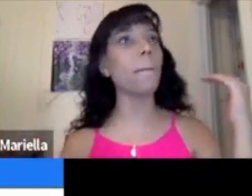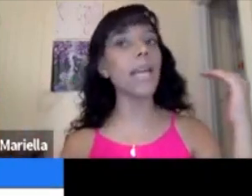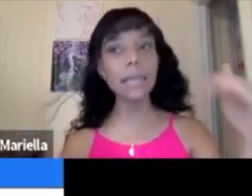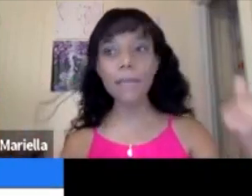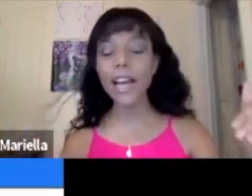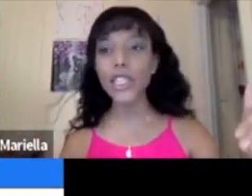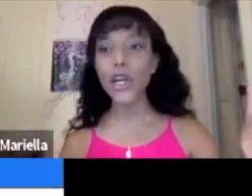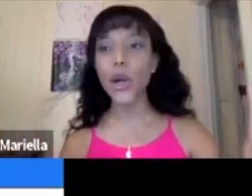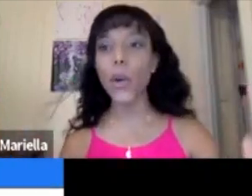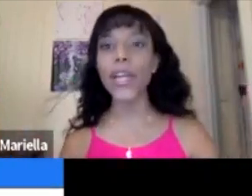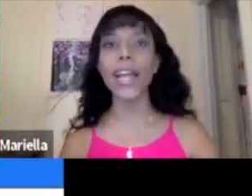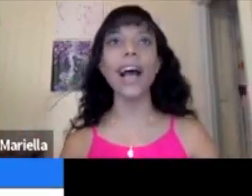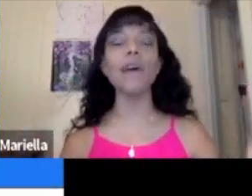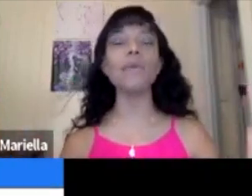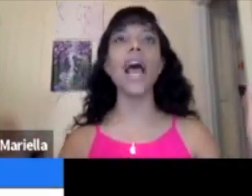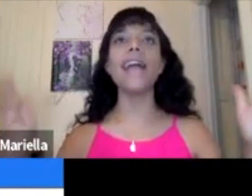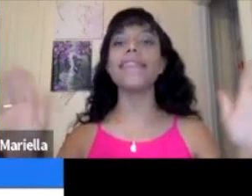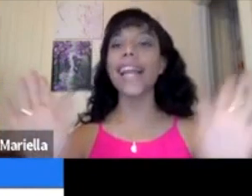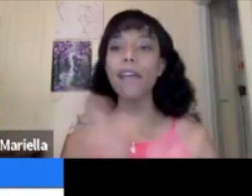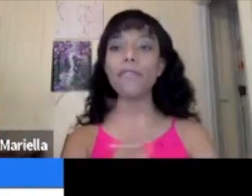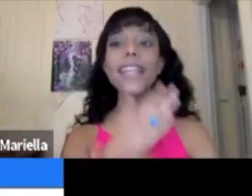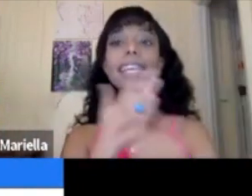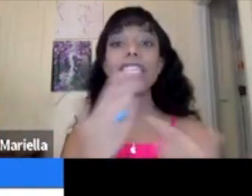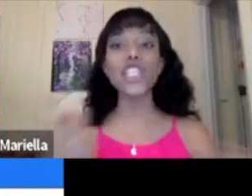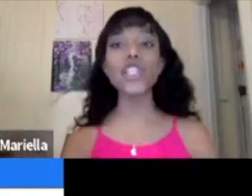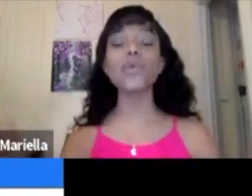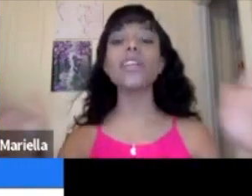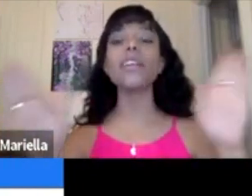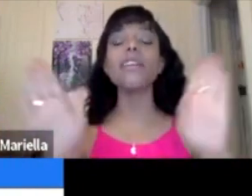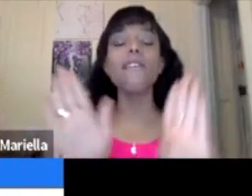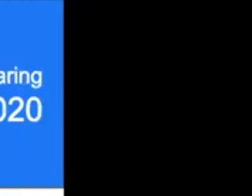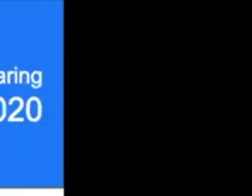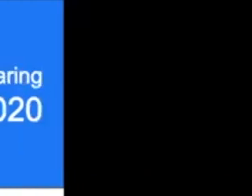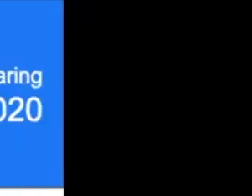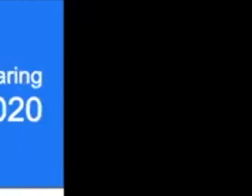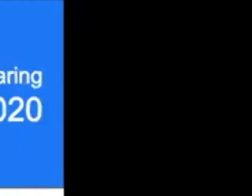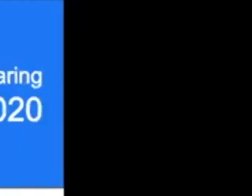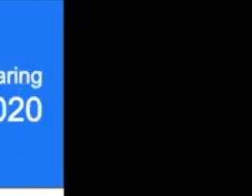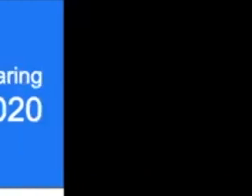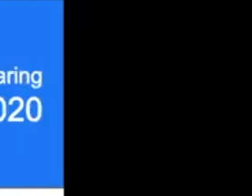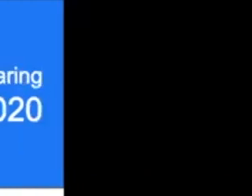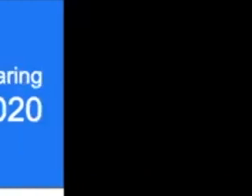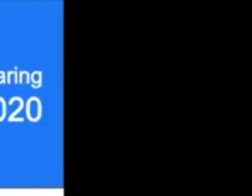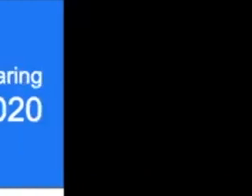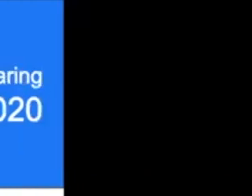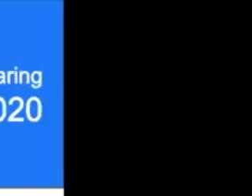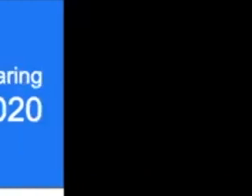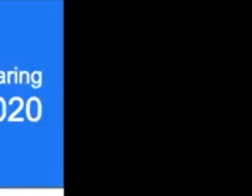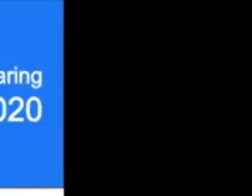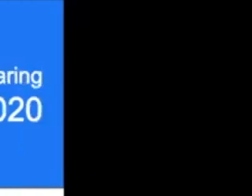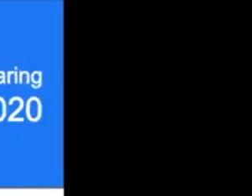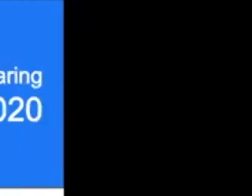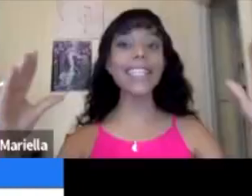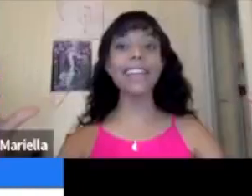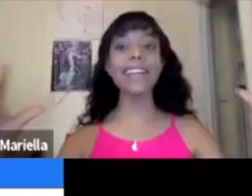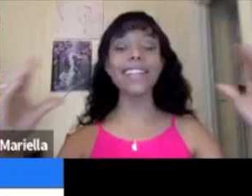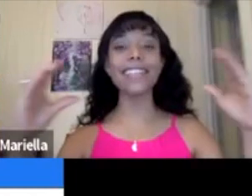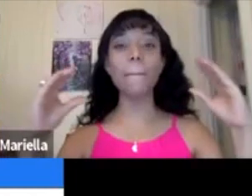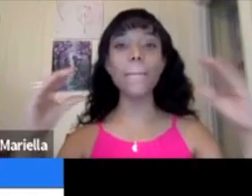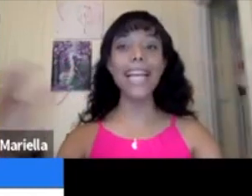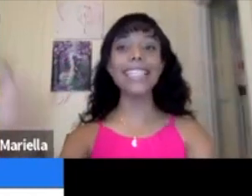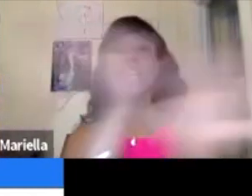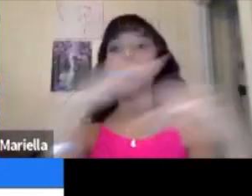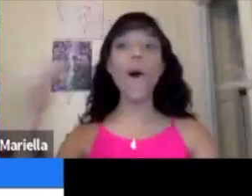that our emails are going out, that everything is just really flowing smoothly. So together, we put together